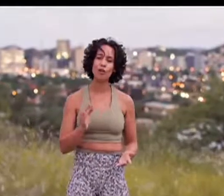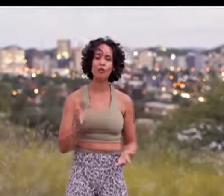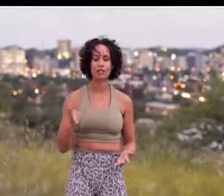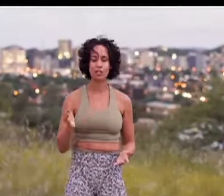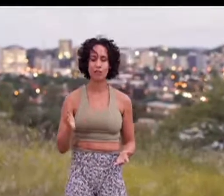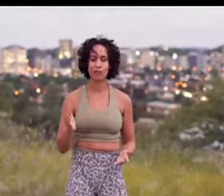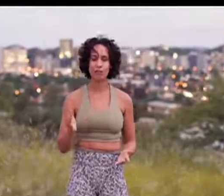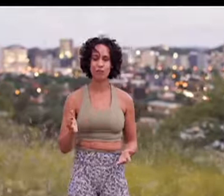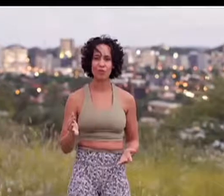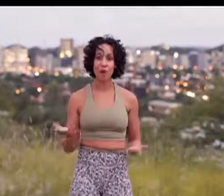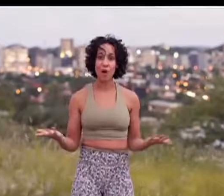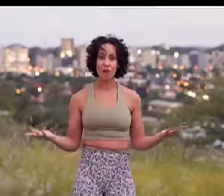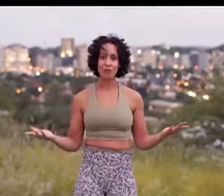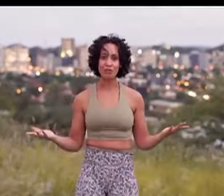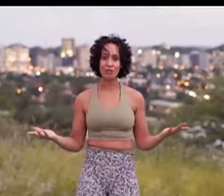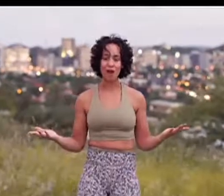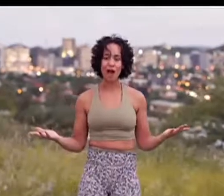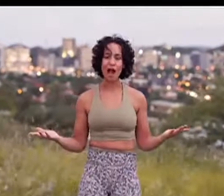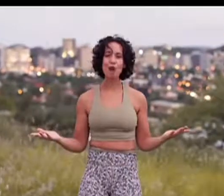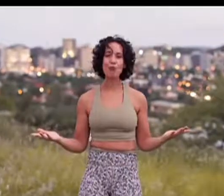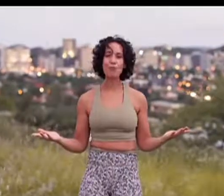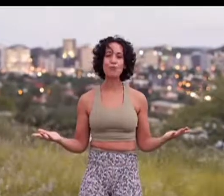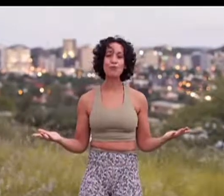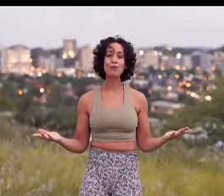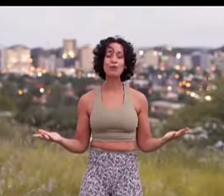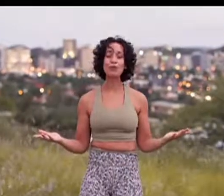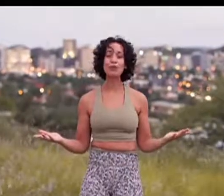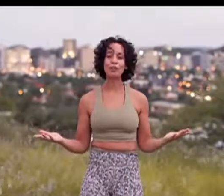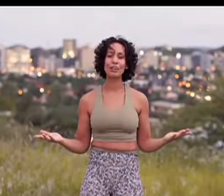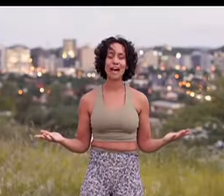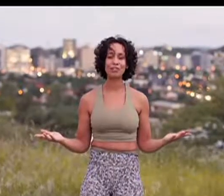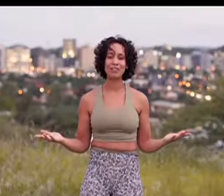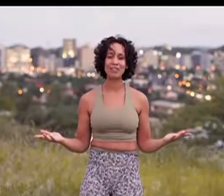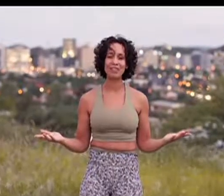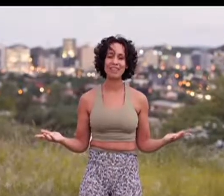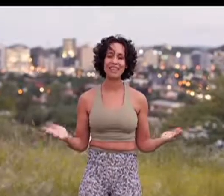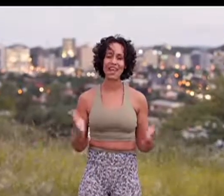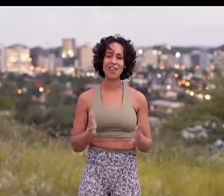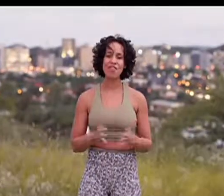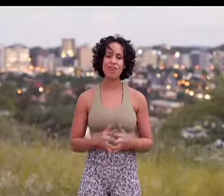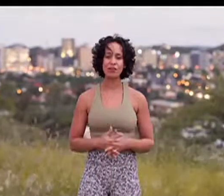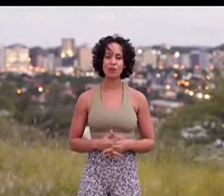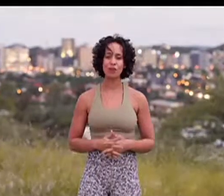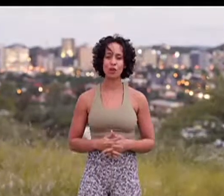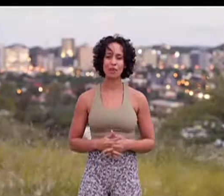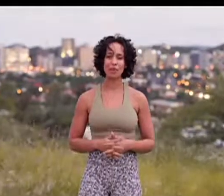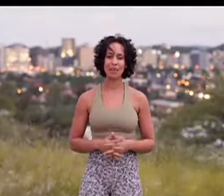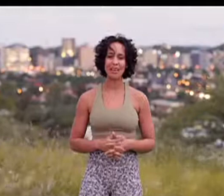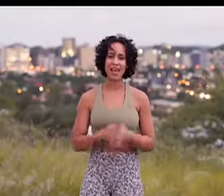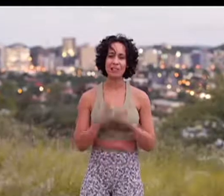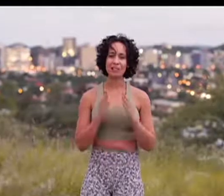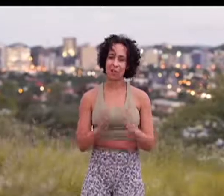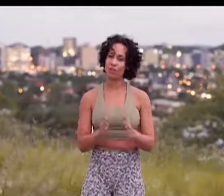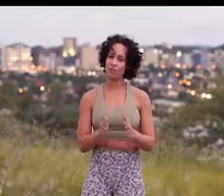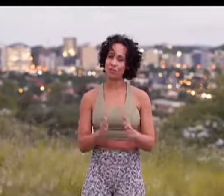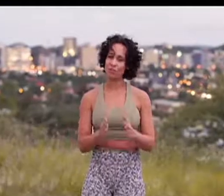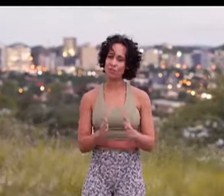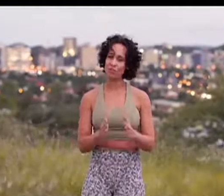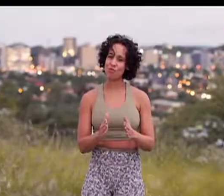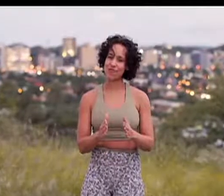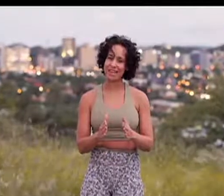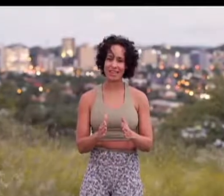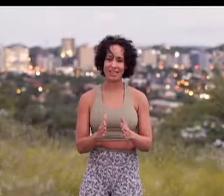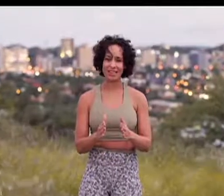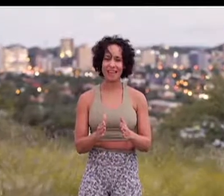in all the vertebrae. Wonderful. I hope you feel good after doing this. Thank you for joining me. Don't forget